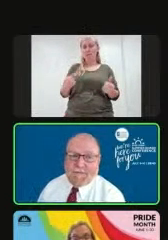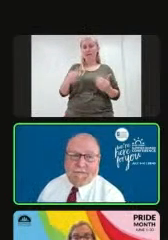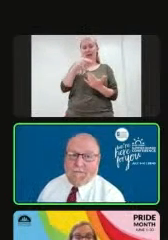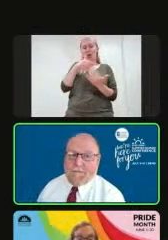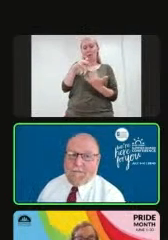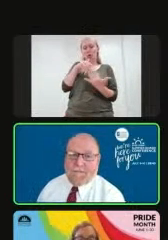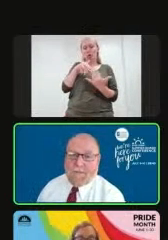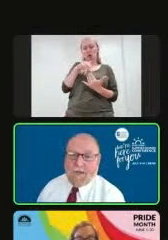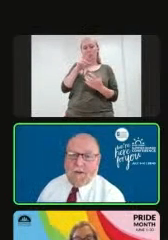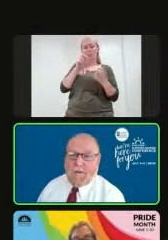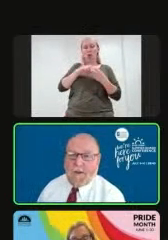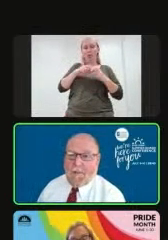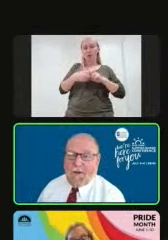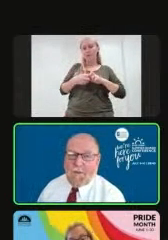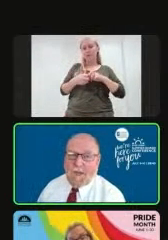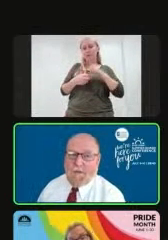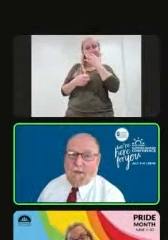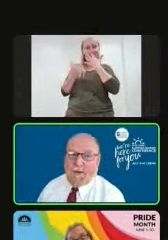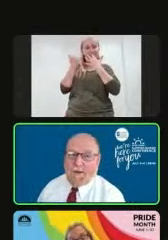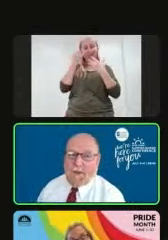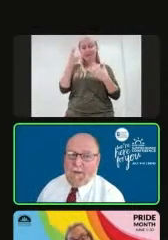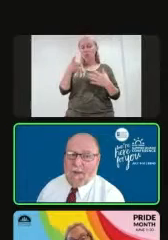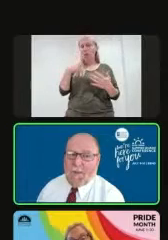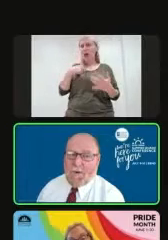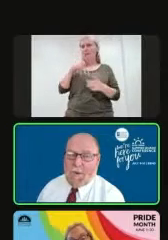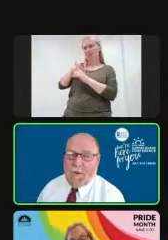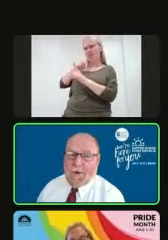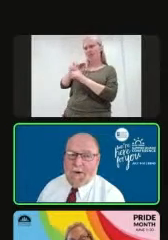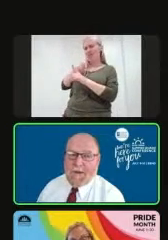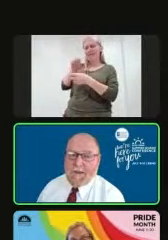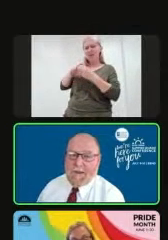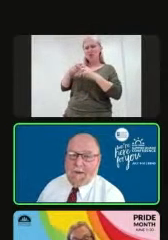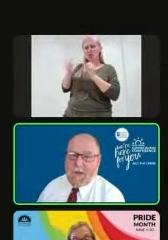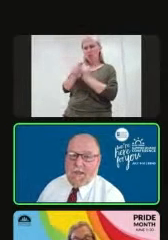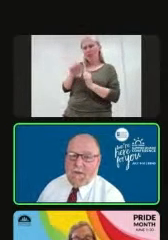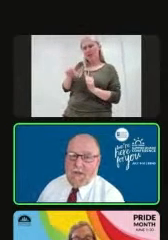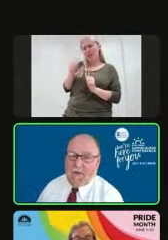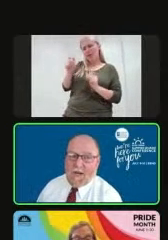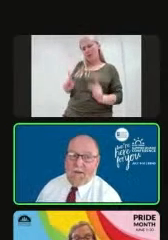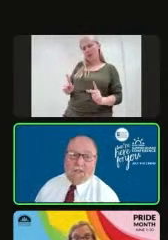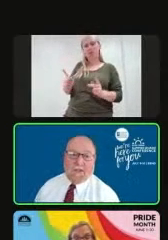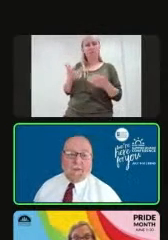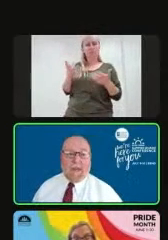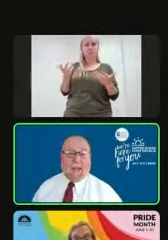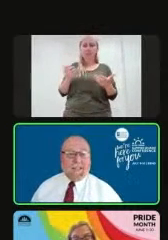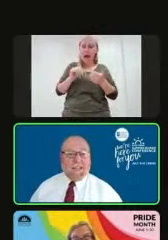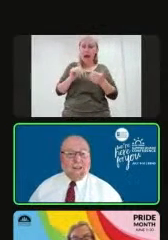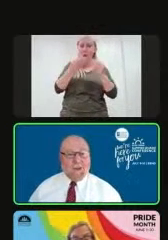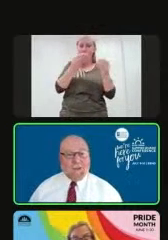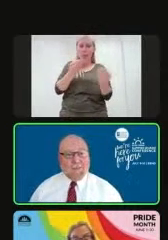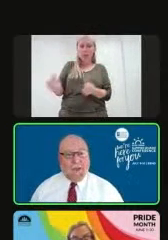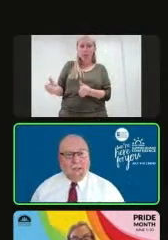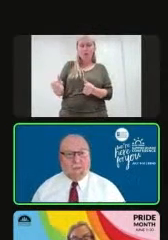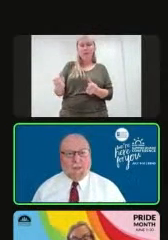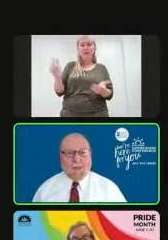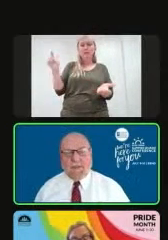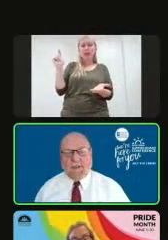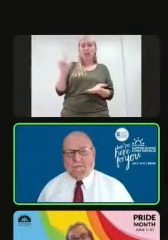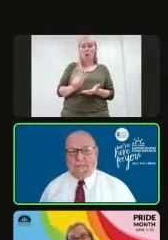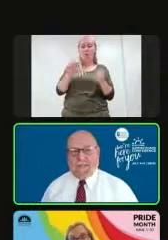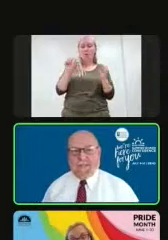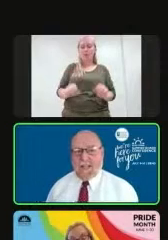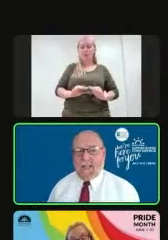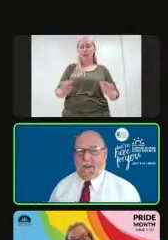issues. You know, if you got a bone to pick with a fellow board member, the way that we try to resolve that is at the lowest possible